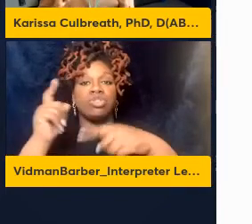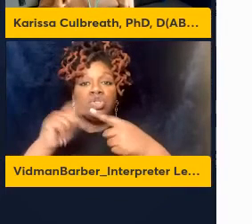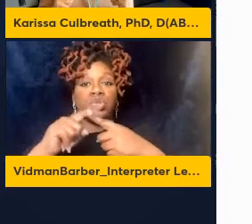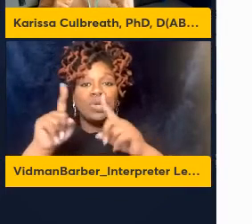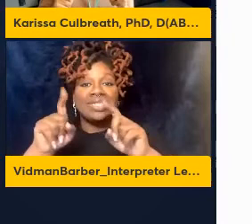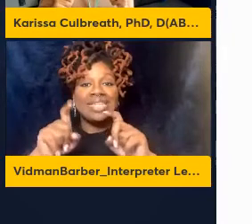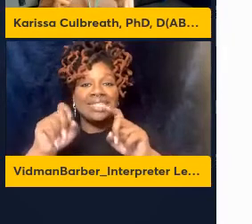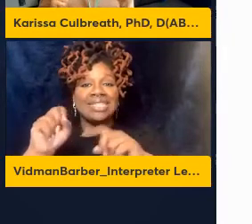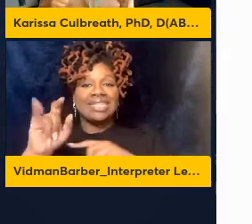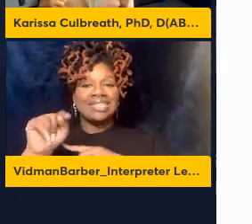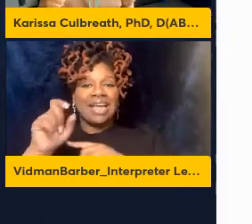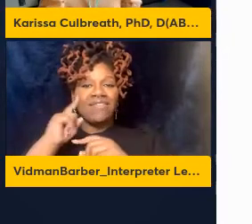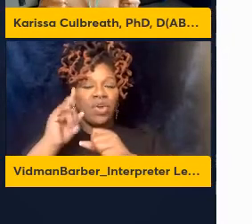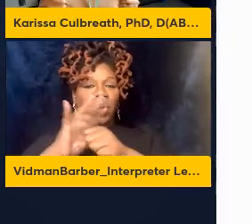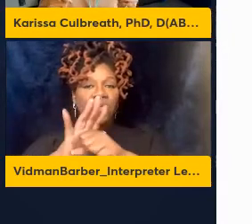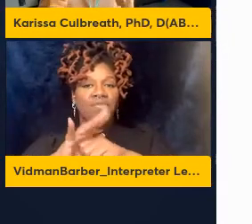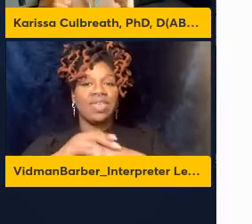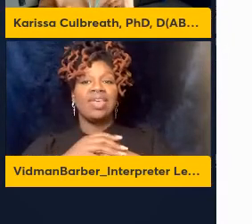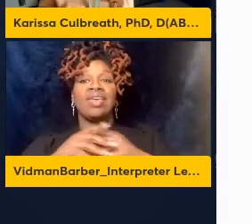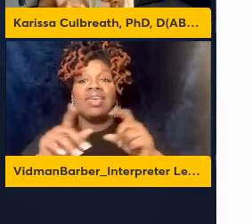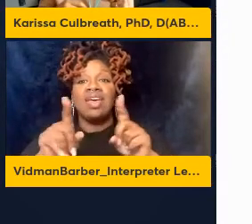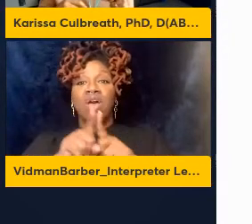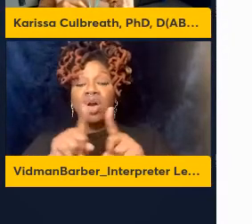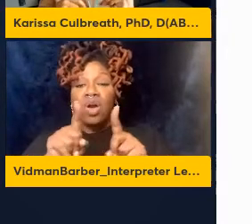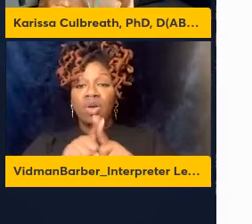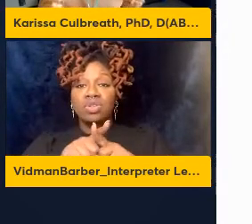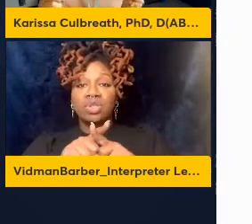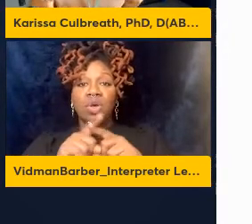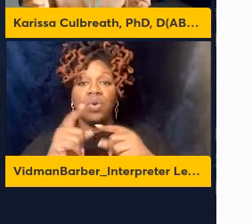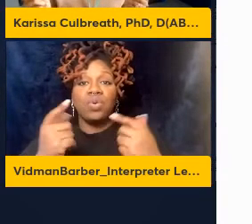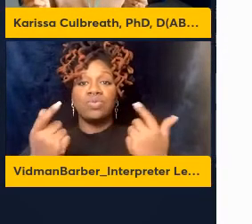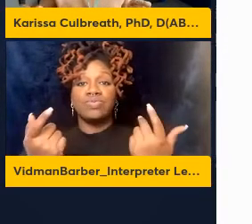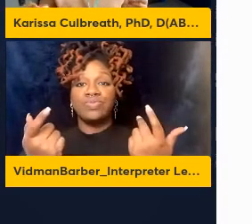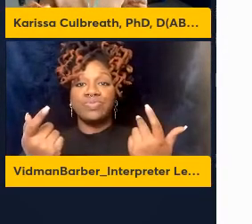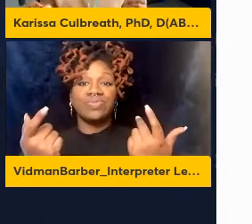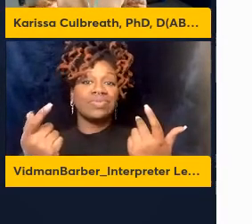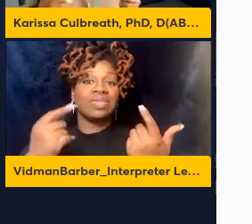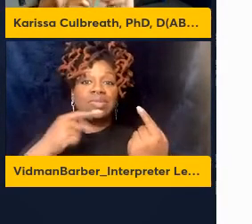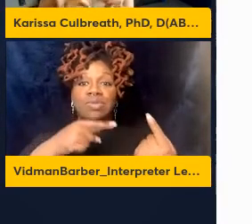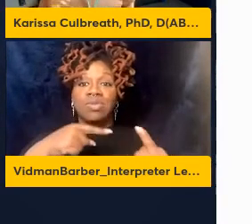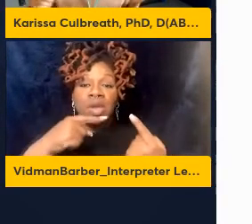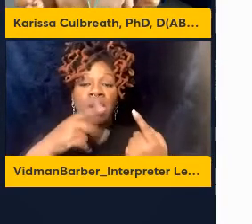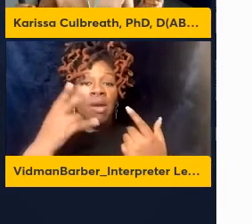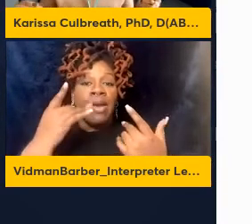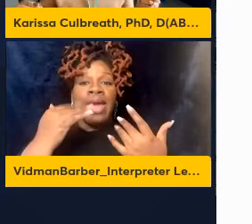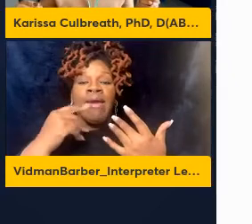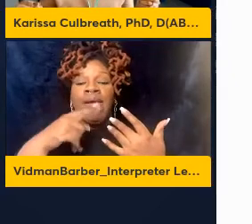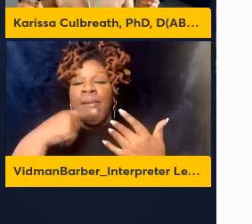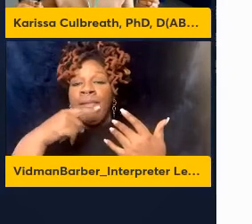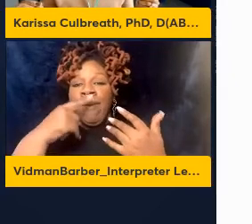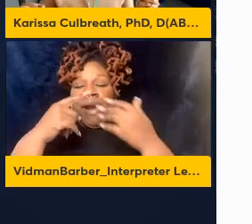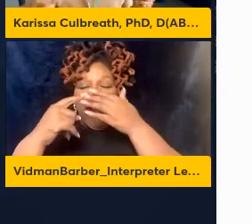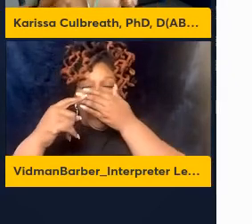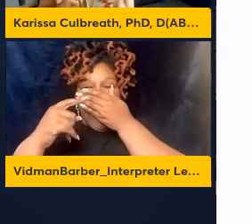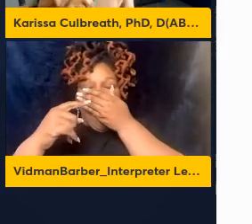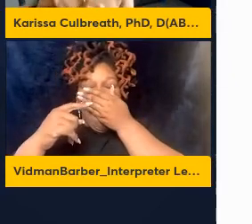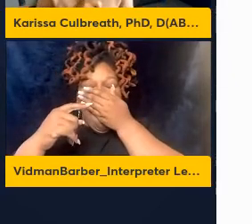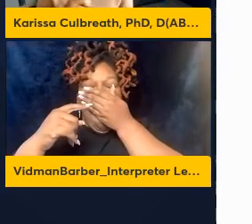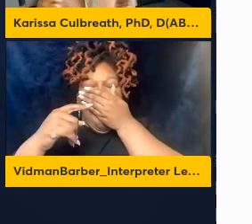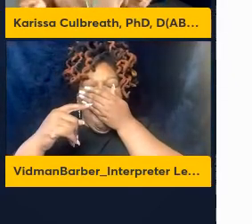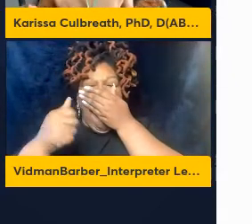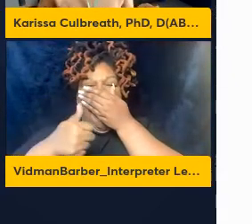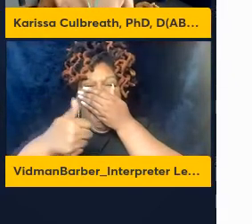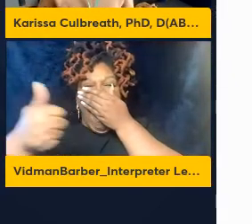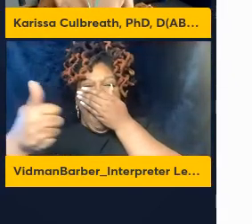challenges in accessing testing sites through public transportation. So 20 minutes by driving